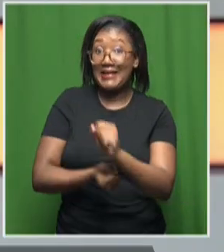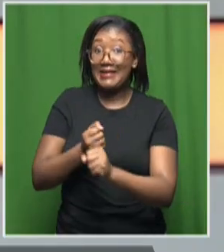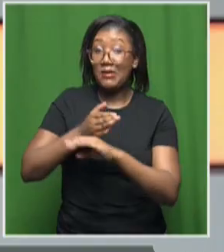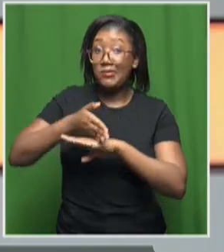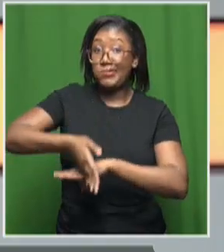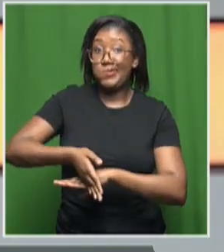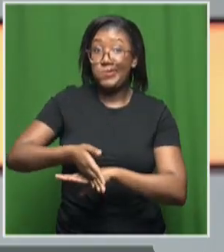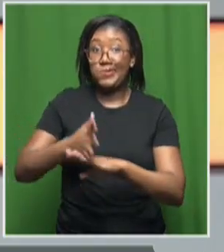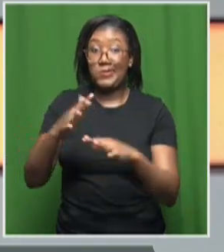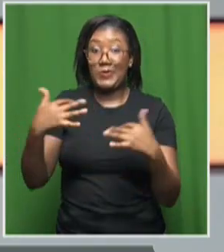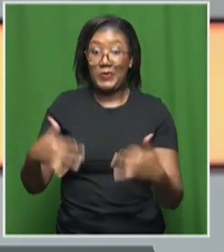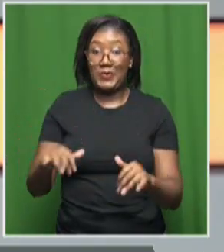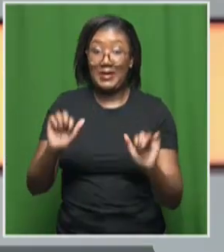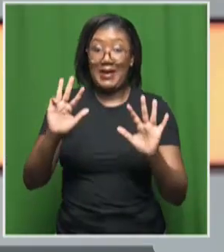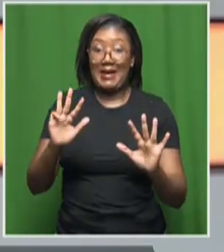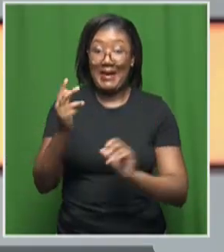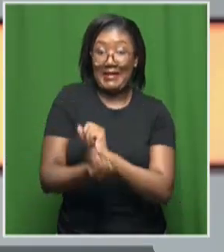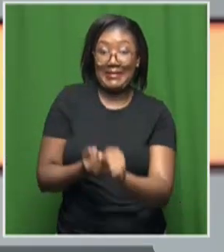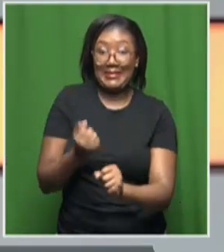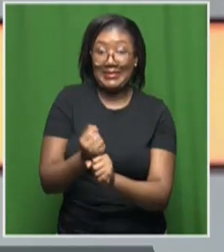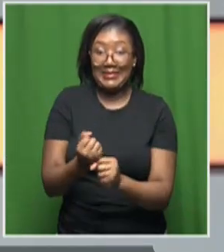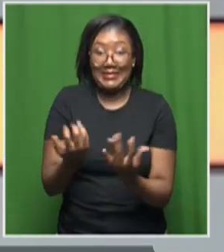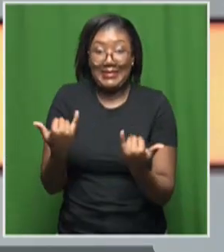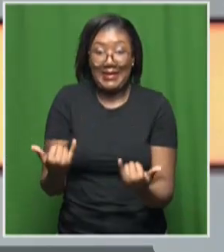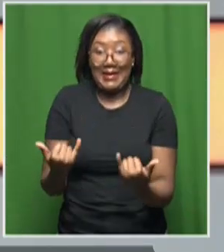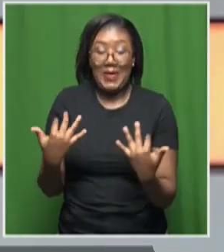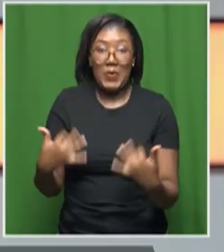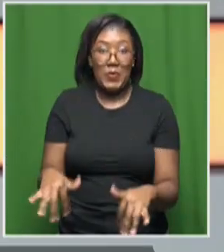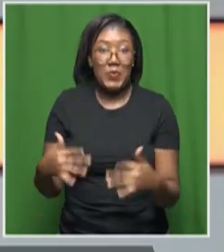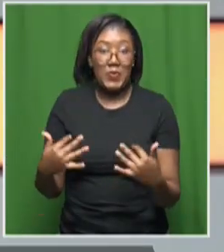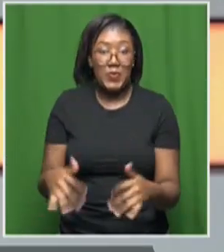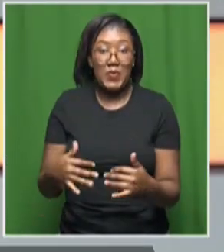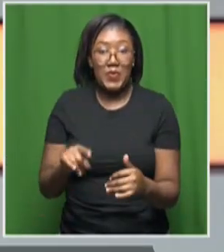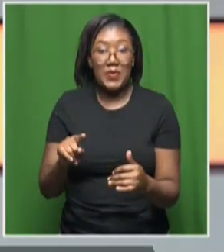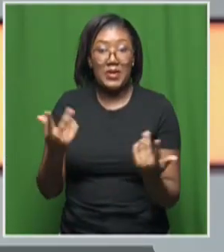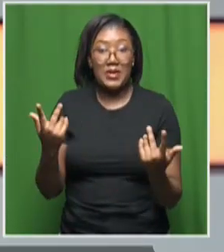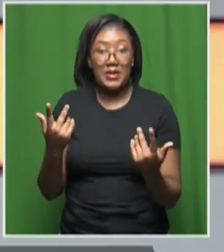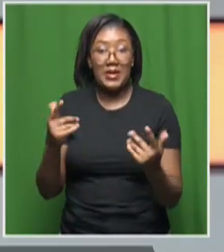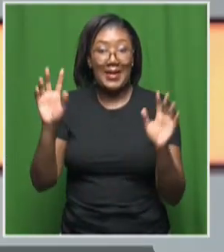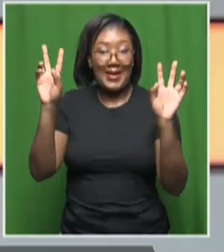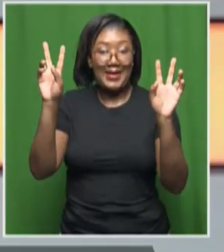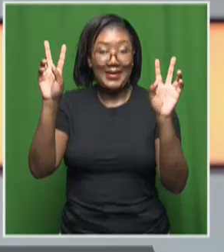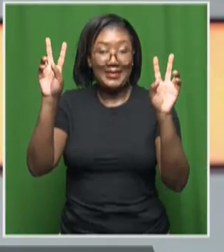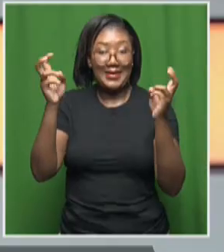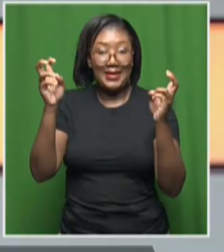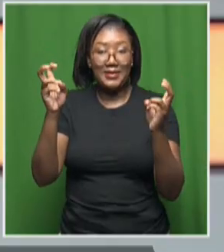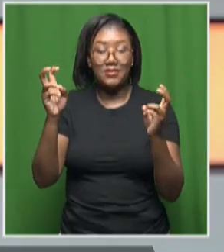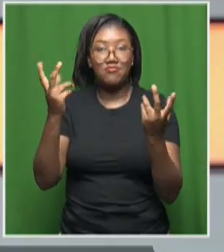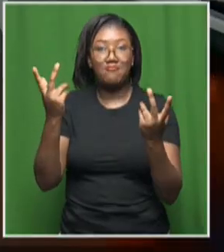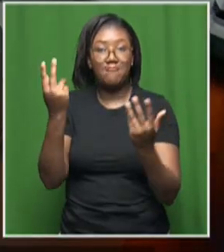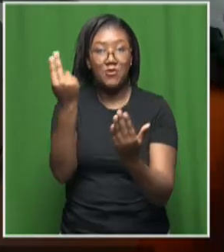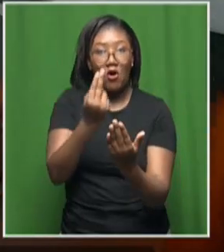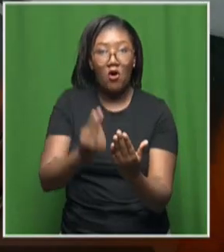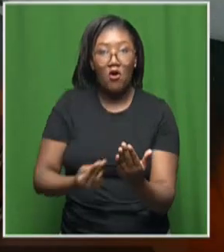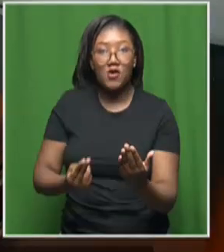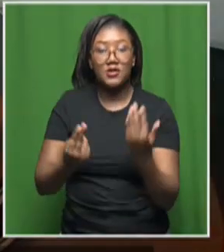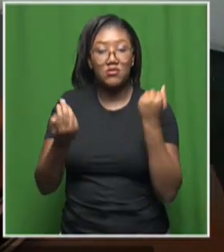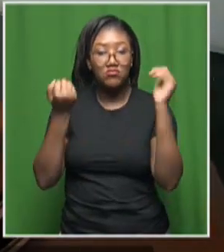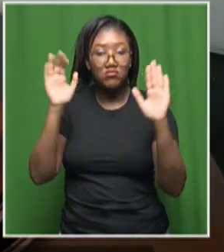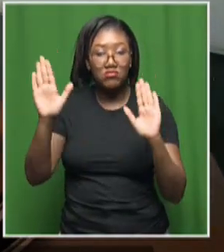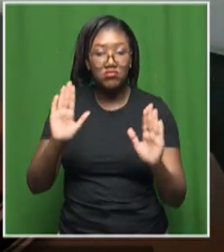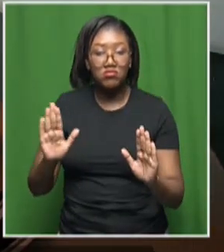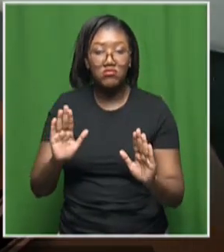making, and well, officially, because obviously this has been quite a journey for you. But if we're looking at the title and what inspired it, how it's been